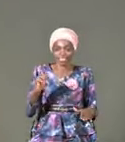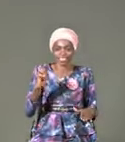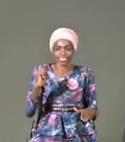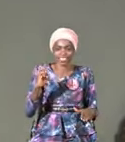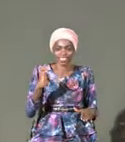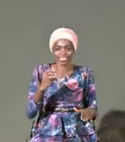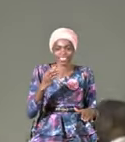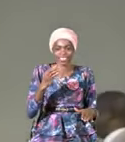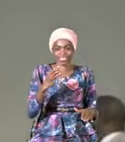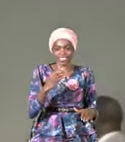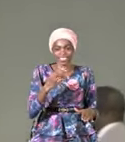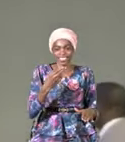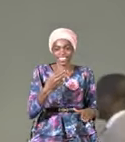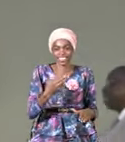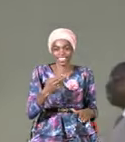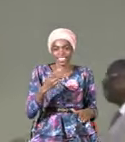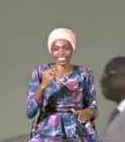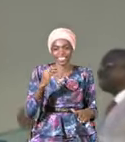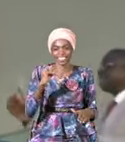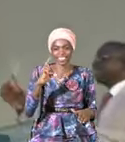as it were,